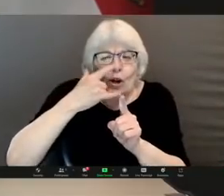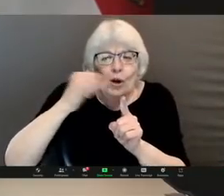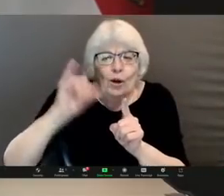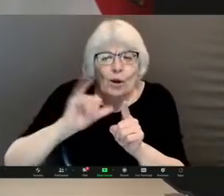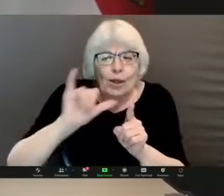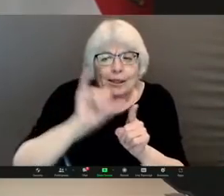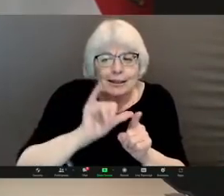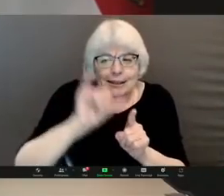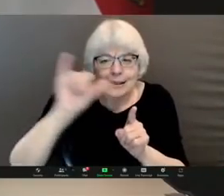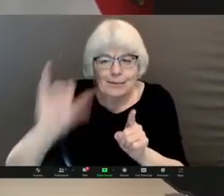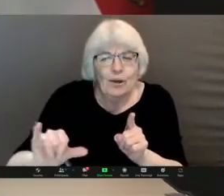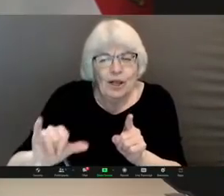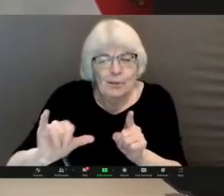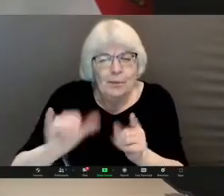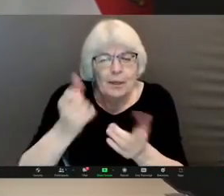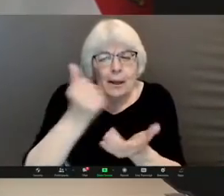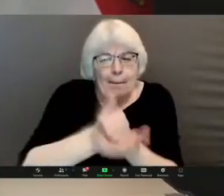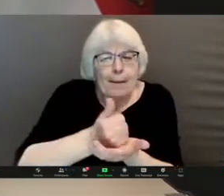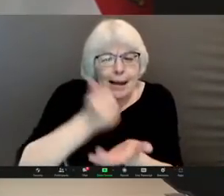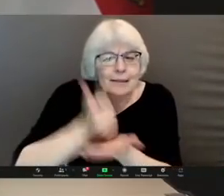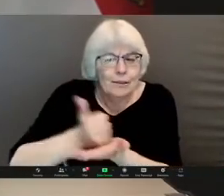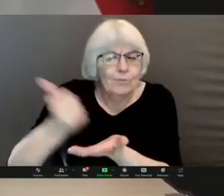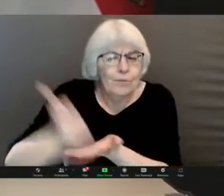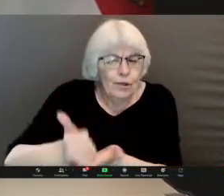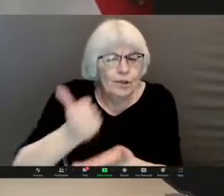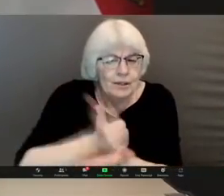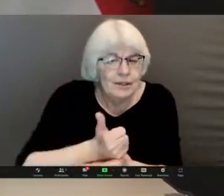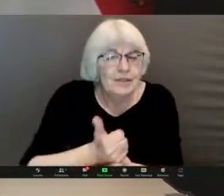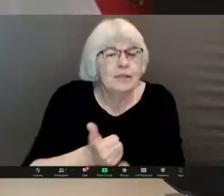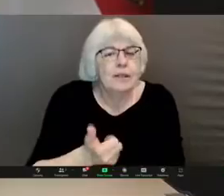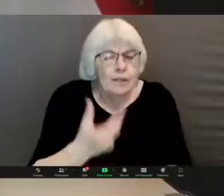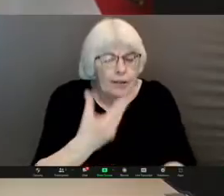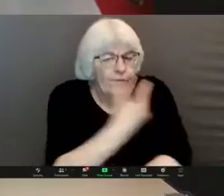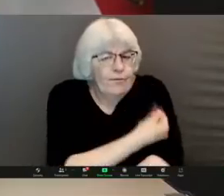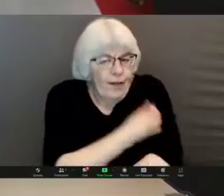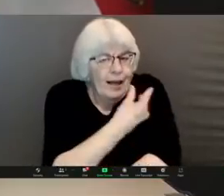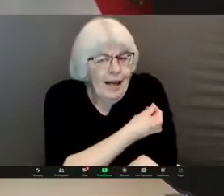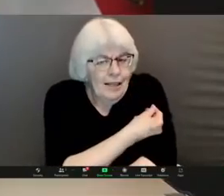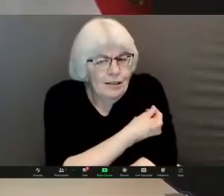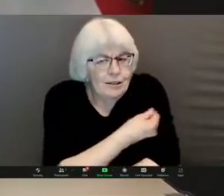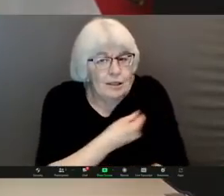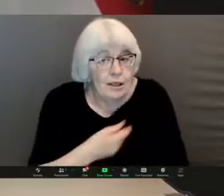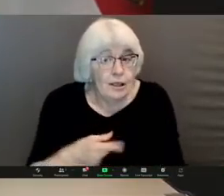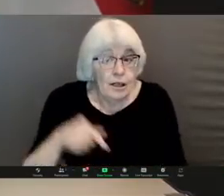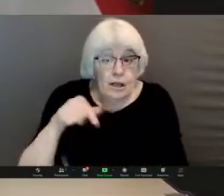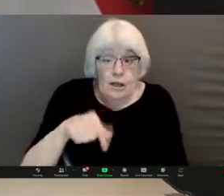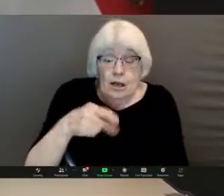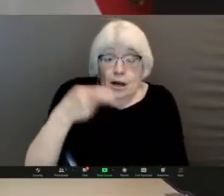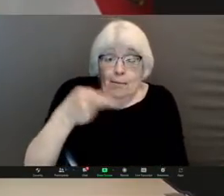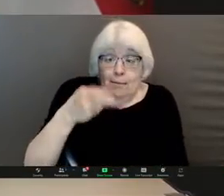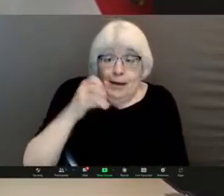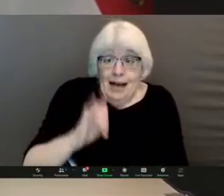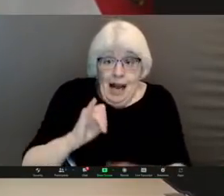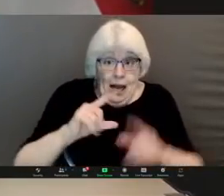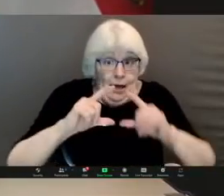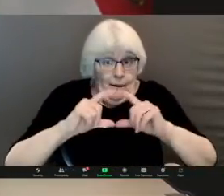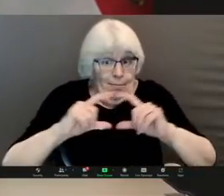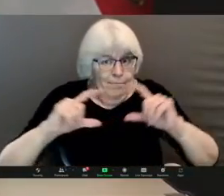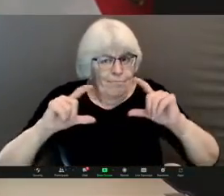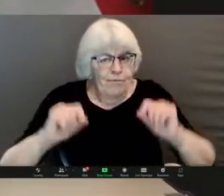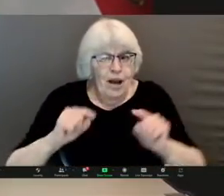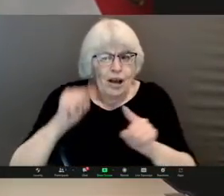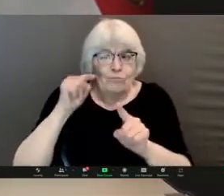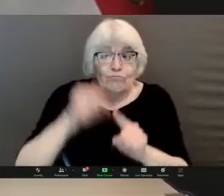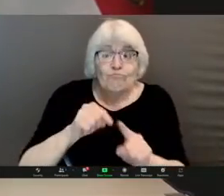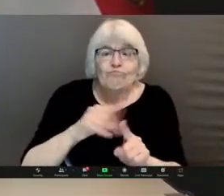a level of security and safety here from COVID that perhaps other jurisdictions haven't been able to have. I think